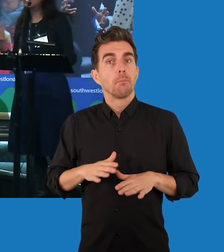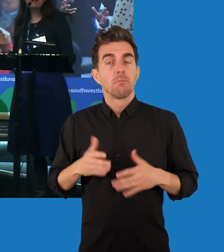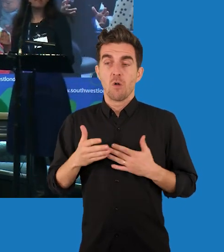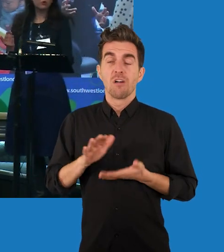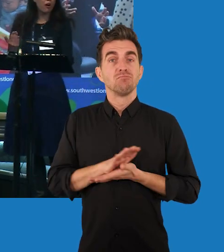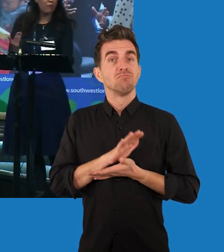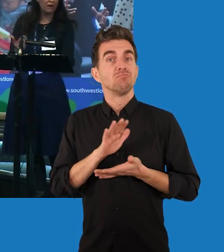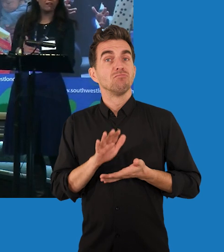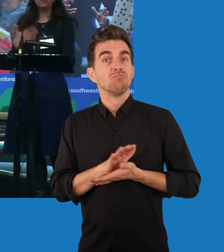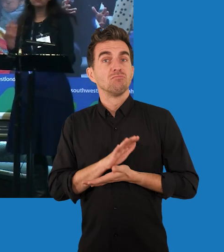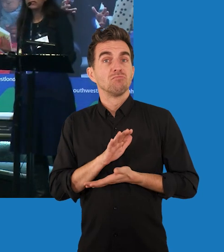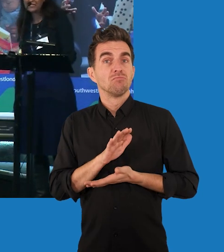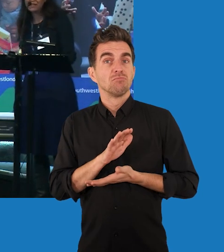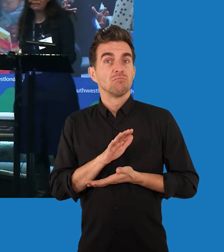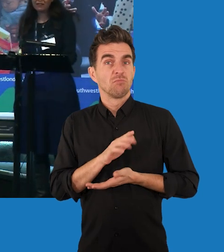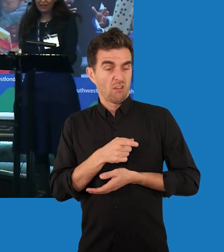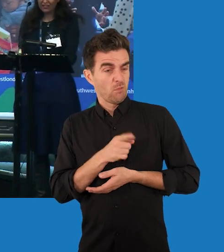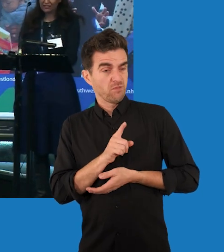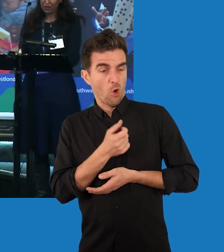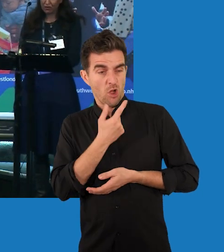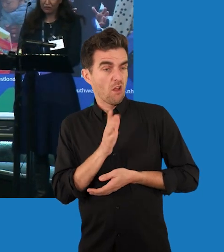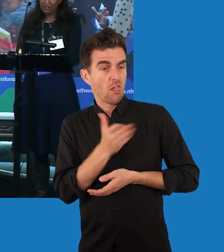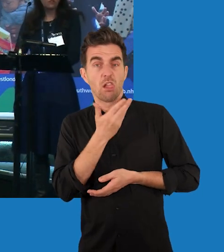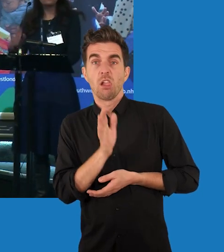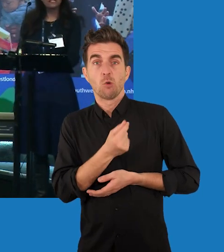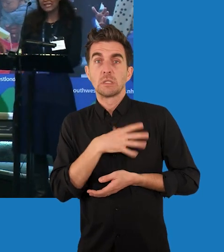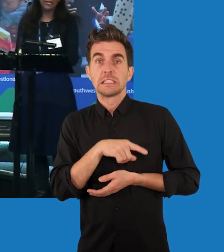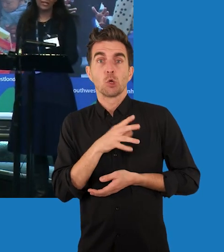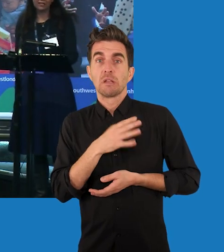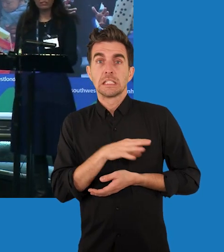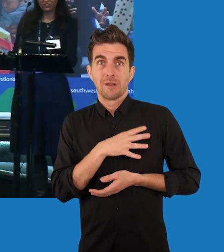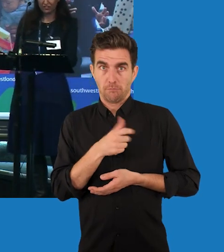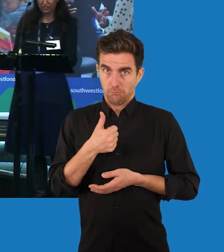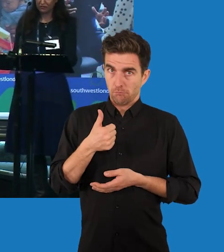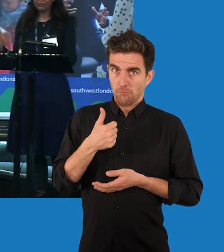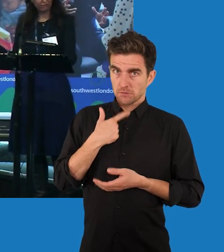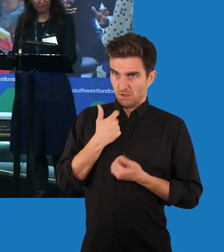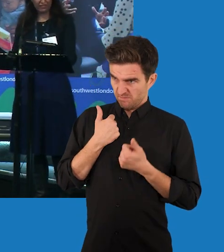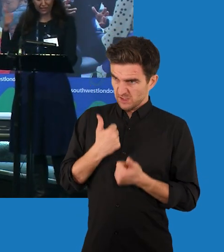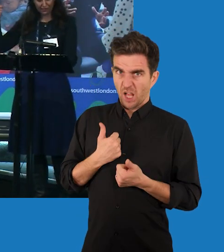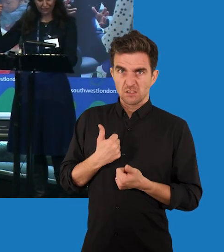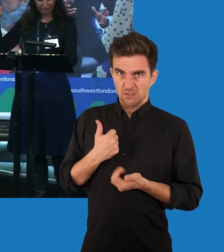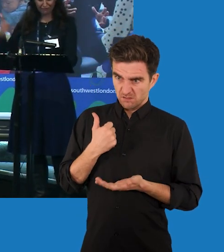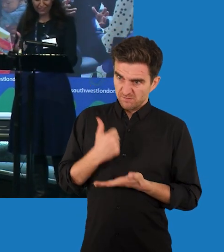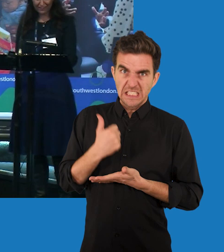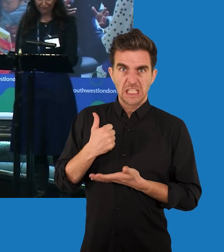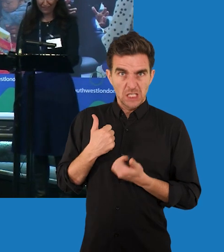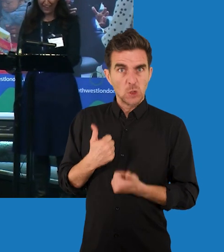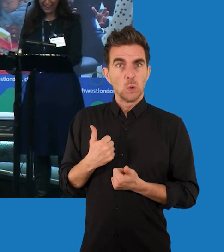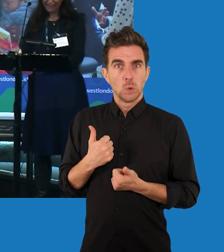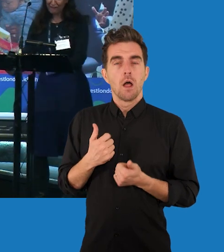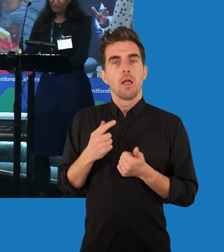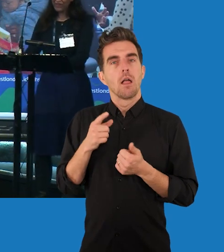she just says, I feel calmer, I feel more content, so I don't need to take it as much as I used to. I said, fantastic, great